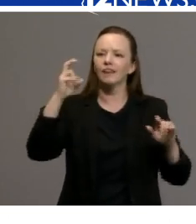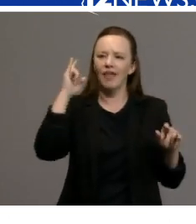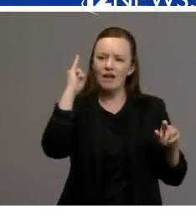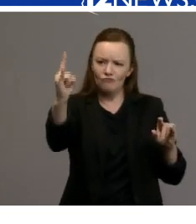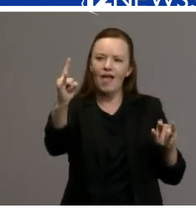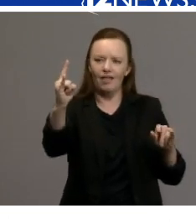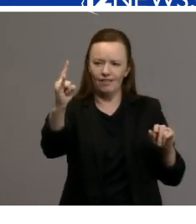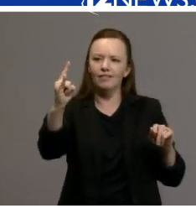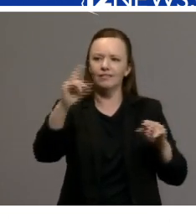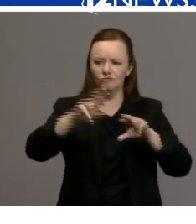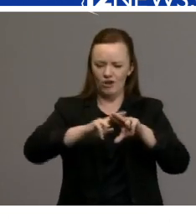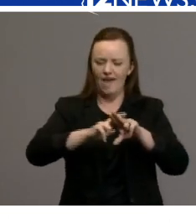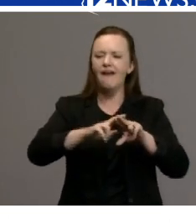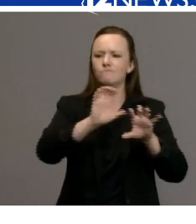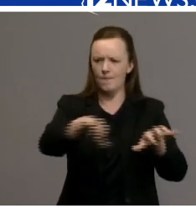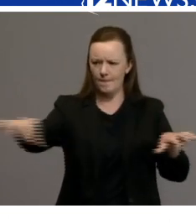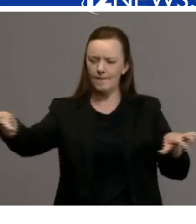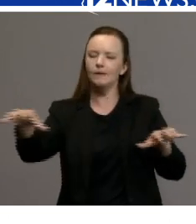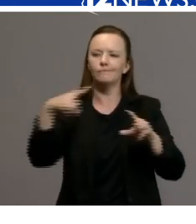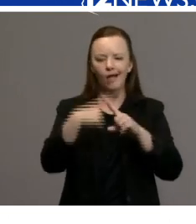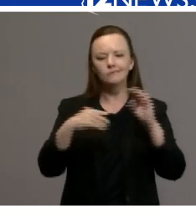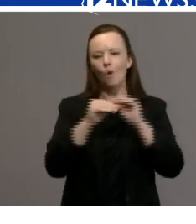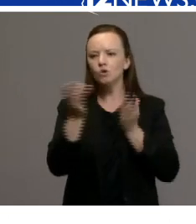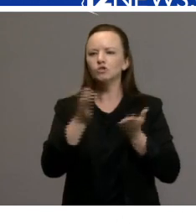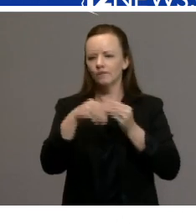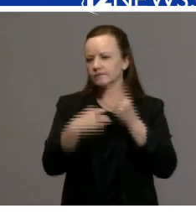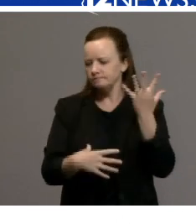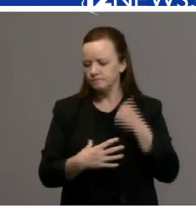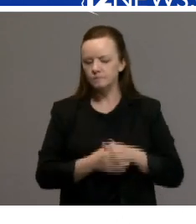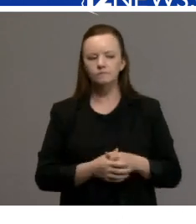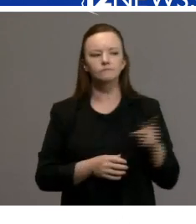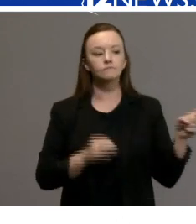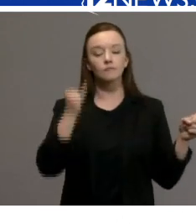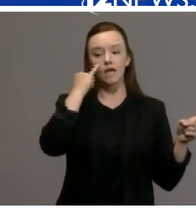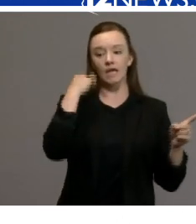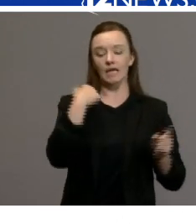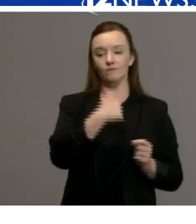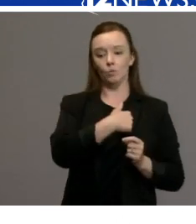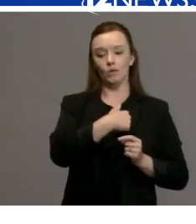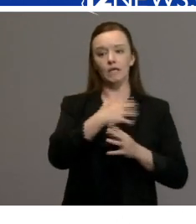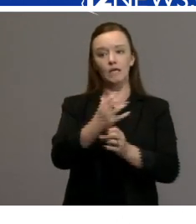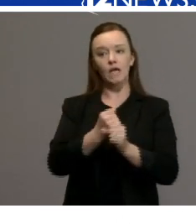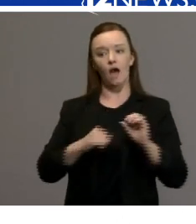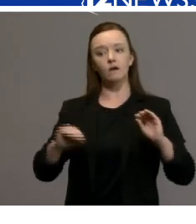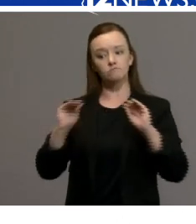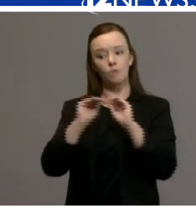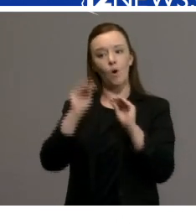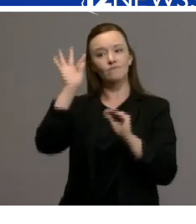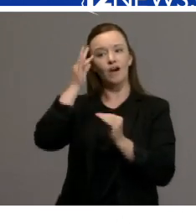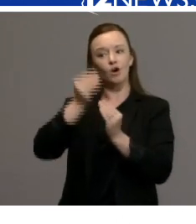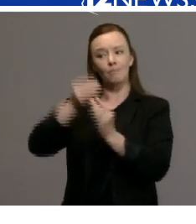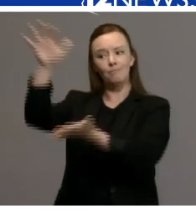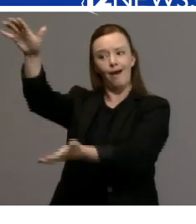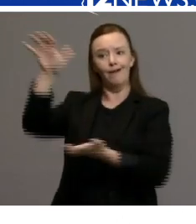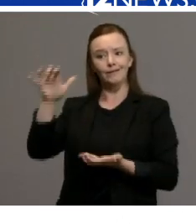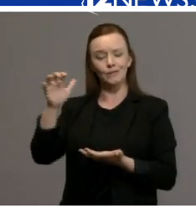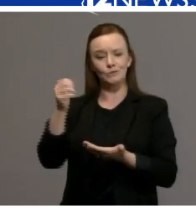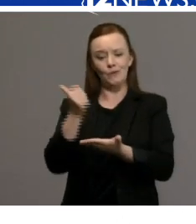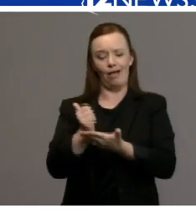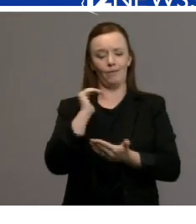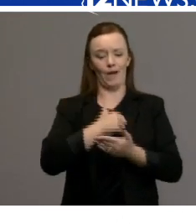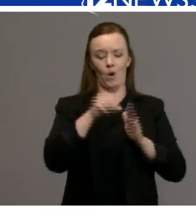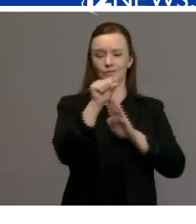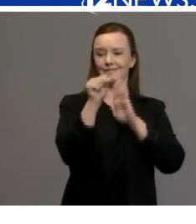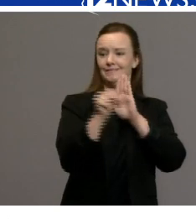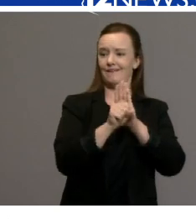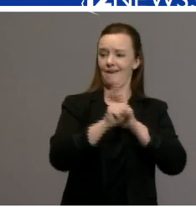Well, if we've got federal dollars coming to help grow the state and transportation infrastructure, I can't say anything except that that's a